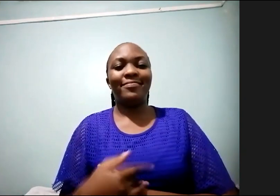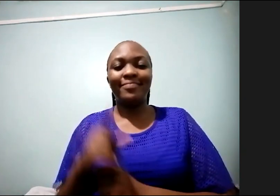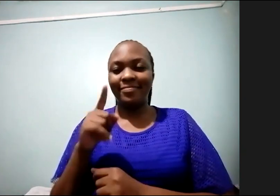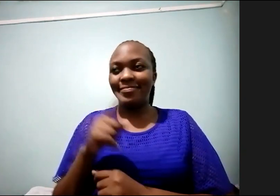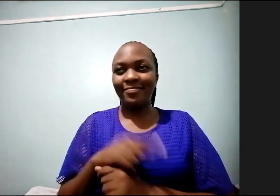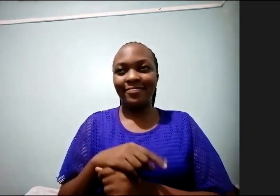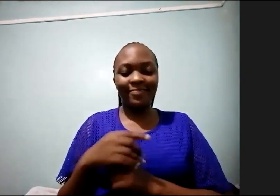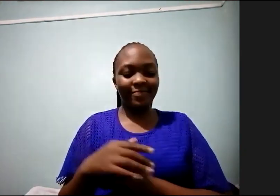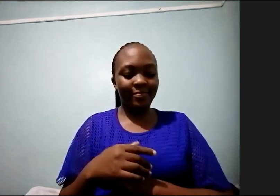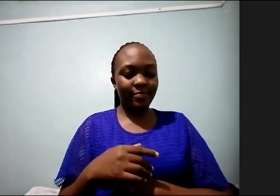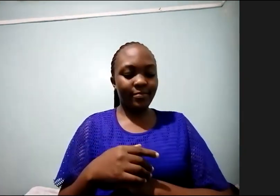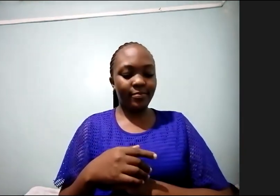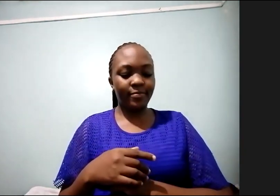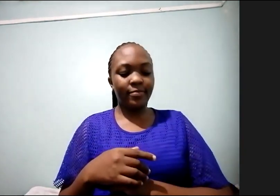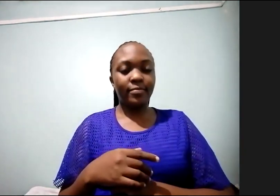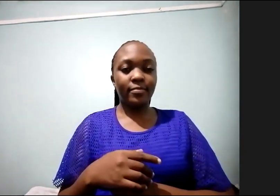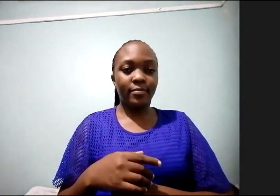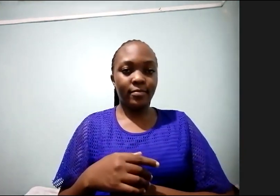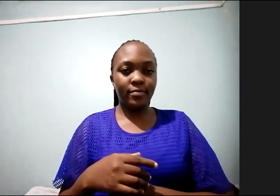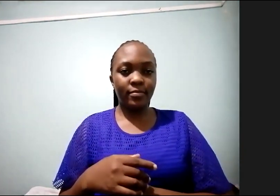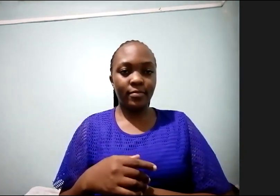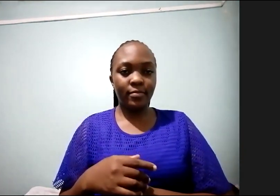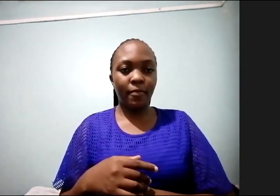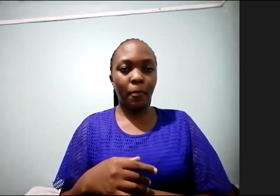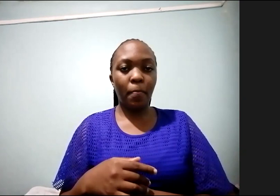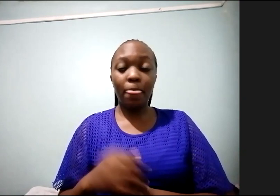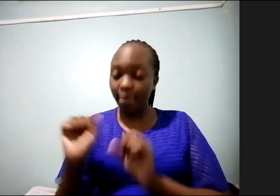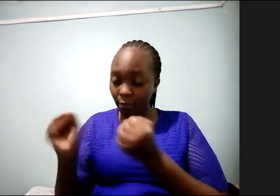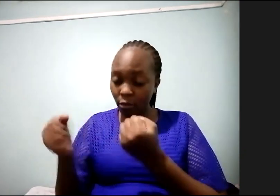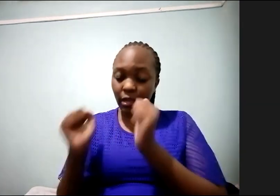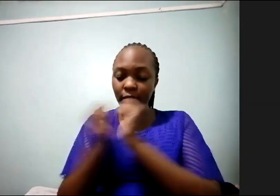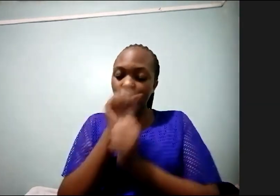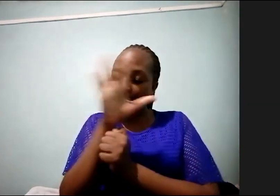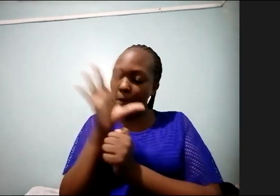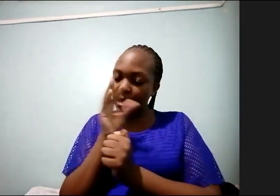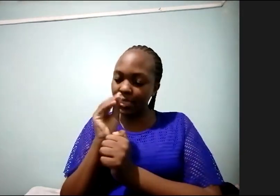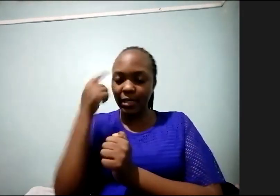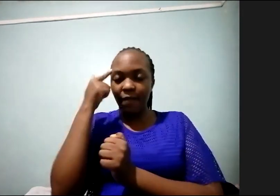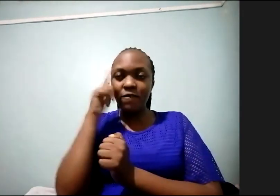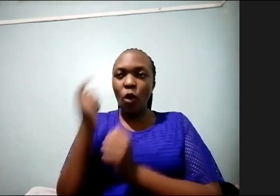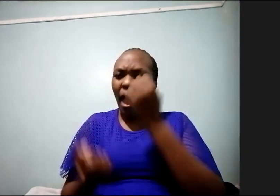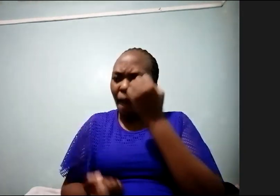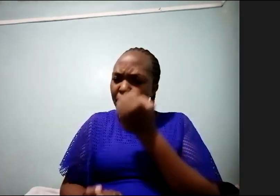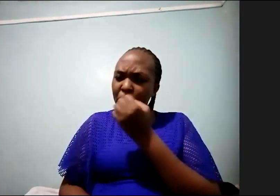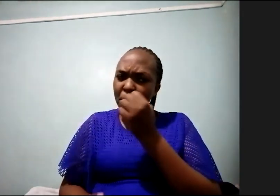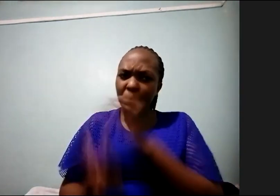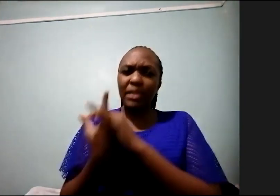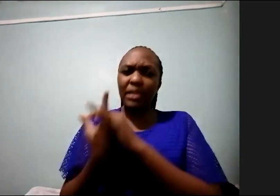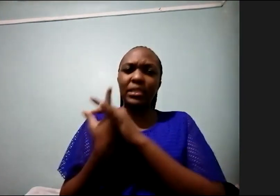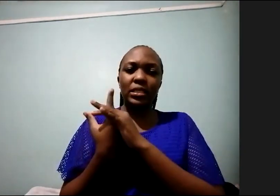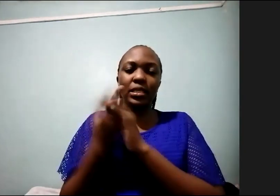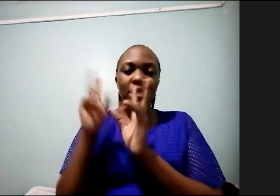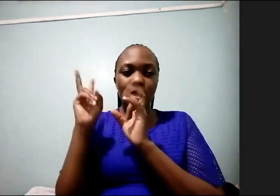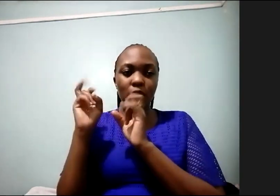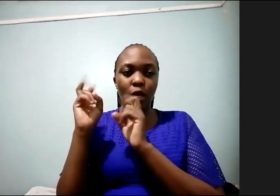said if I was concentrating that you put 10% of your income to emergency issues, the bottom, like the last bit of